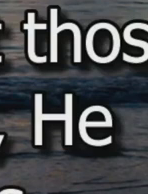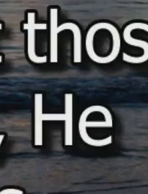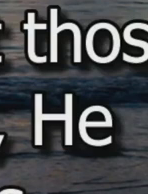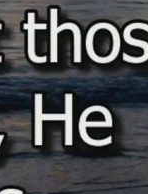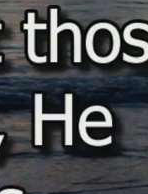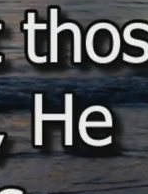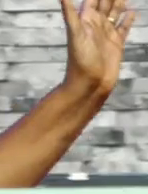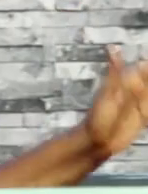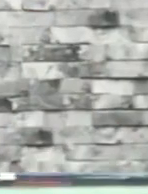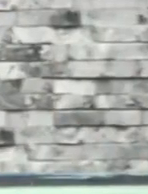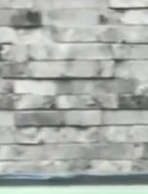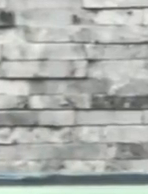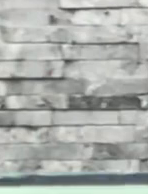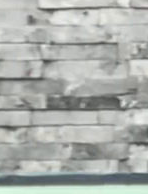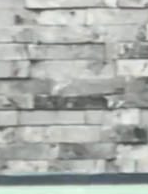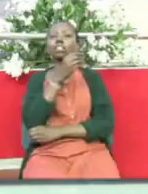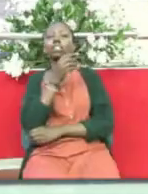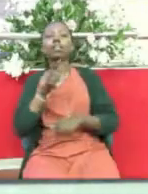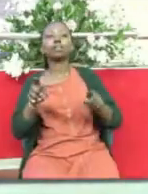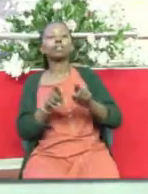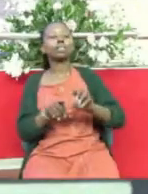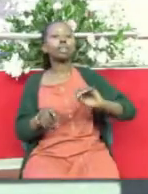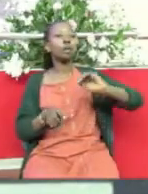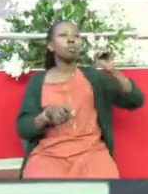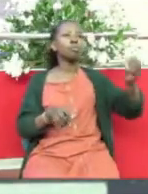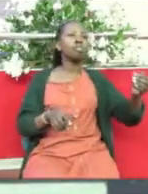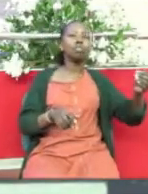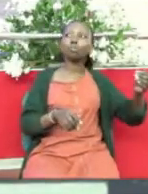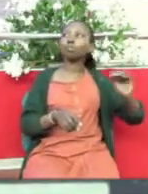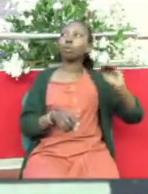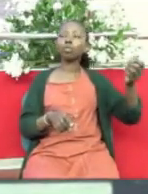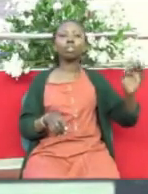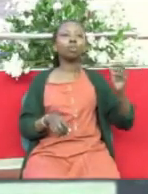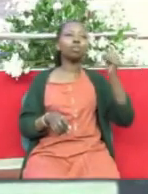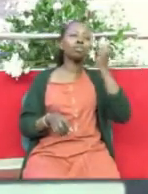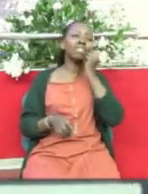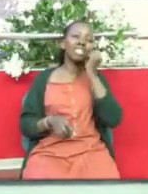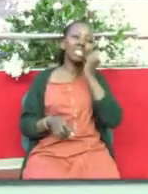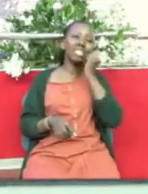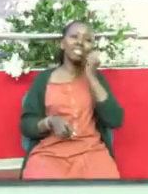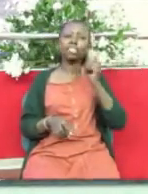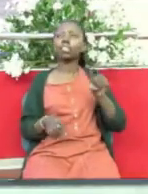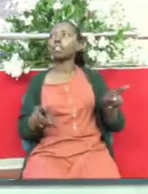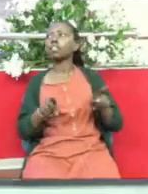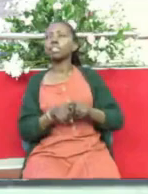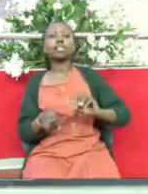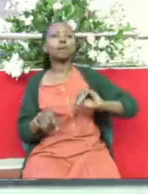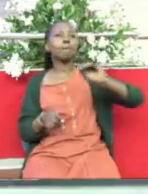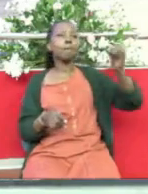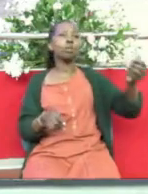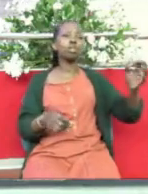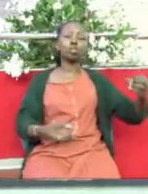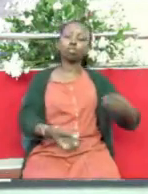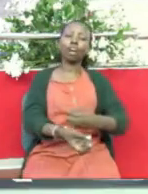Ewe mlima wa maskini. Oh you mountain of diabetes. Ewe mlima wa kisukari. You mountain of cancer. Wewe